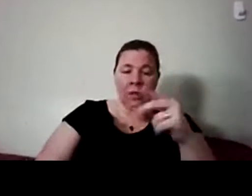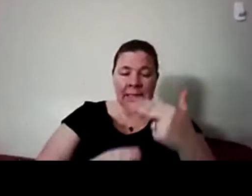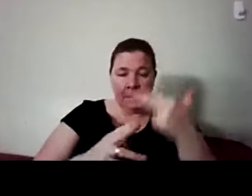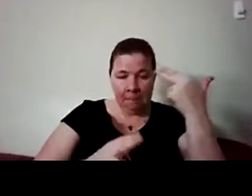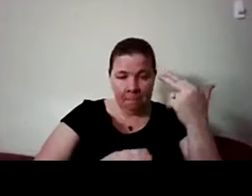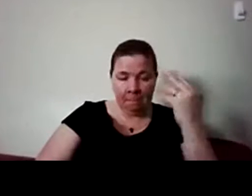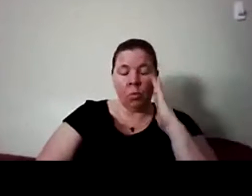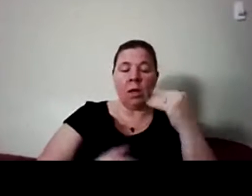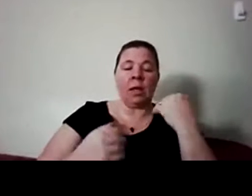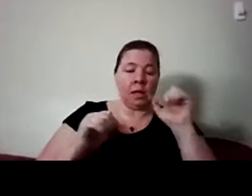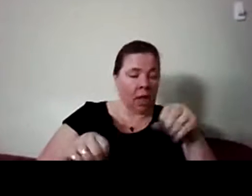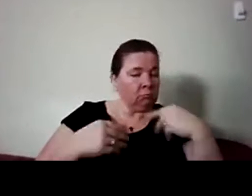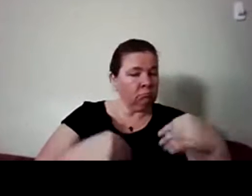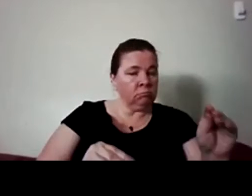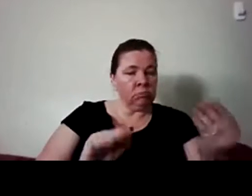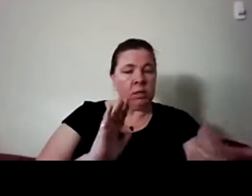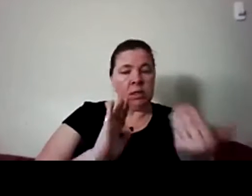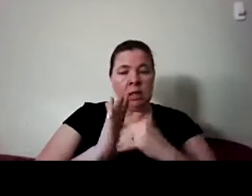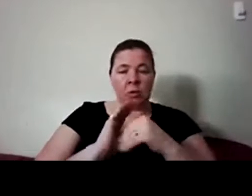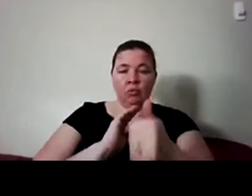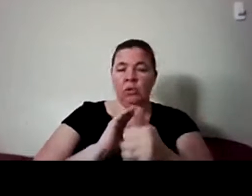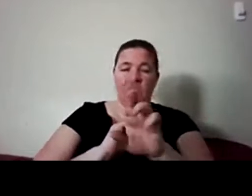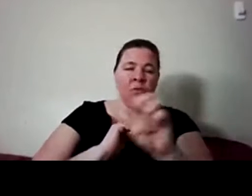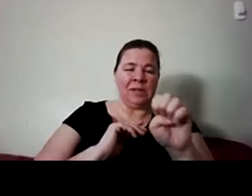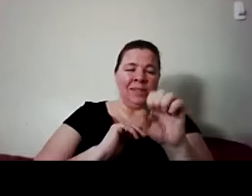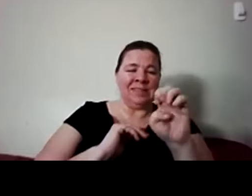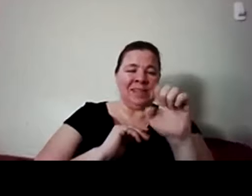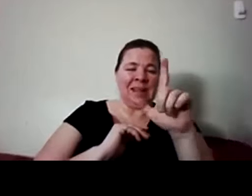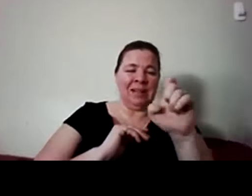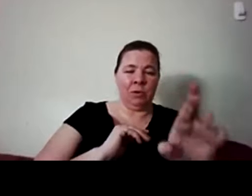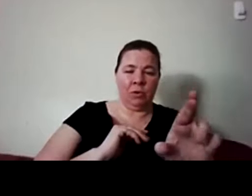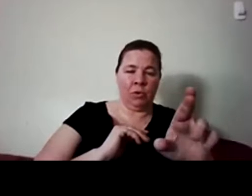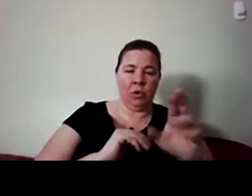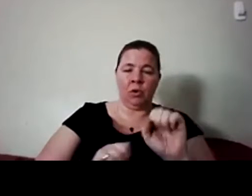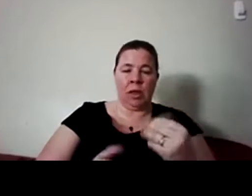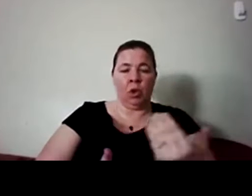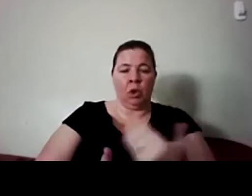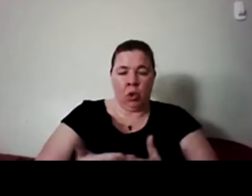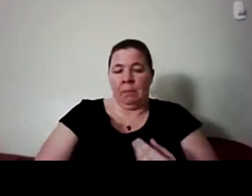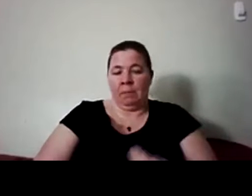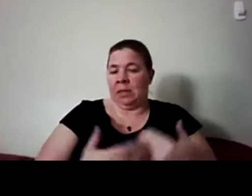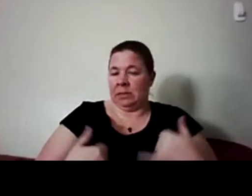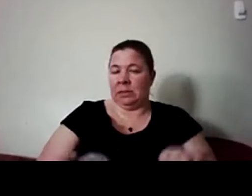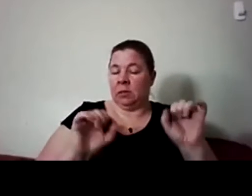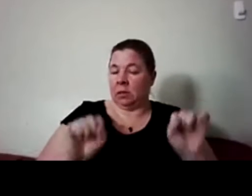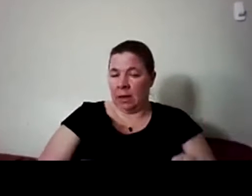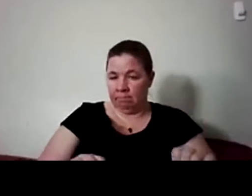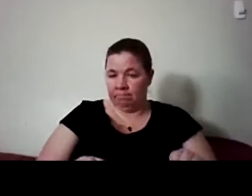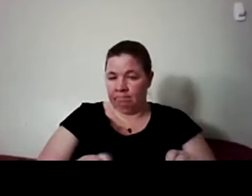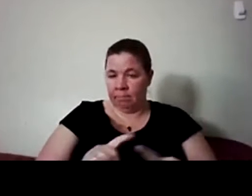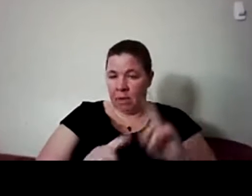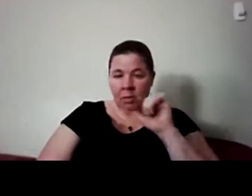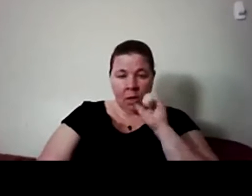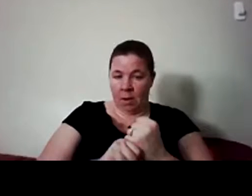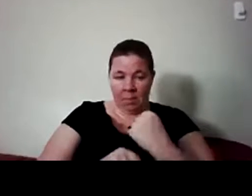become a reseller. You don't have to pay $97 to become a reseller. You can still make money, serious money. But you're not going to